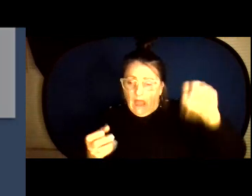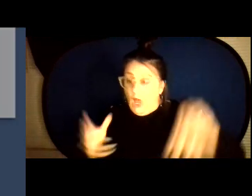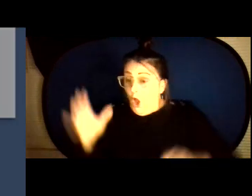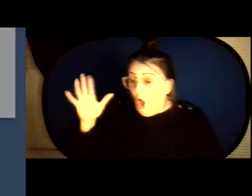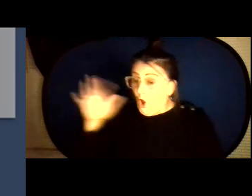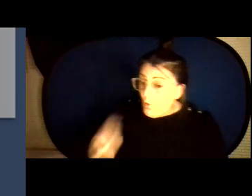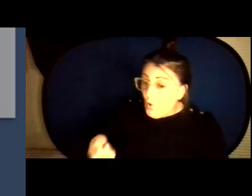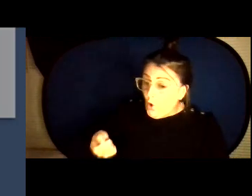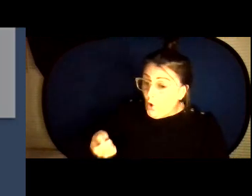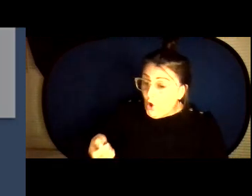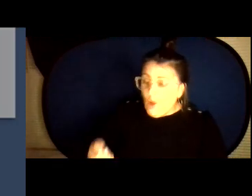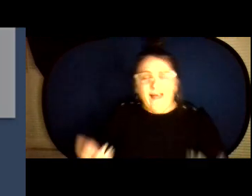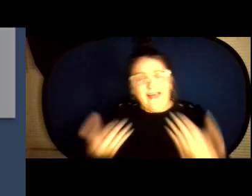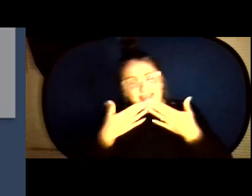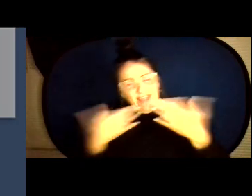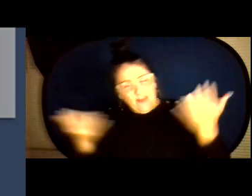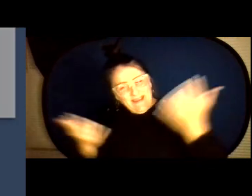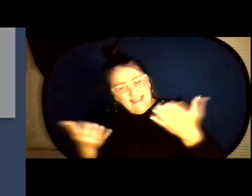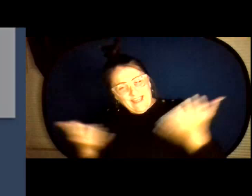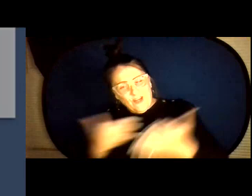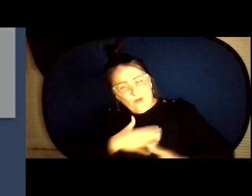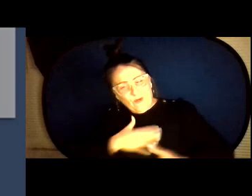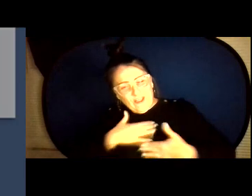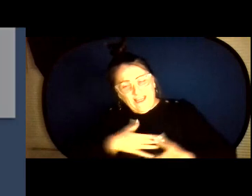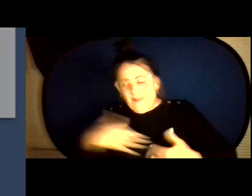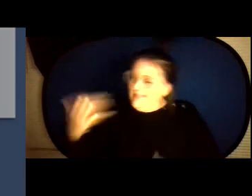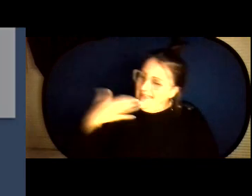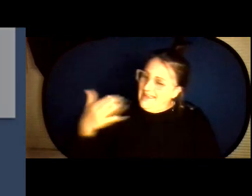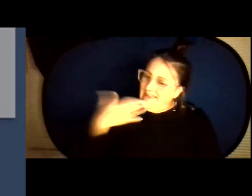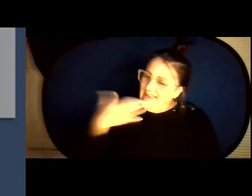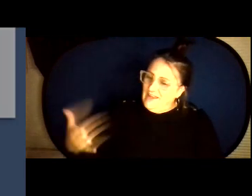thank you for being here. We appreciate it. Yes. Thank you very much. Thank you. Let's go, Spot.